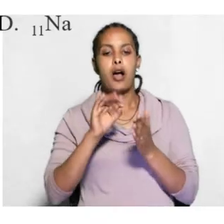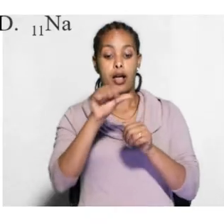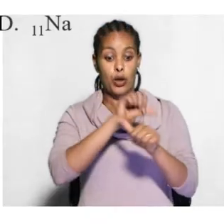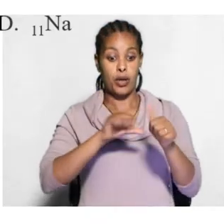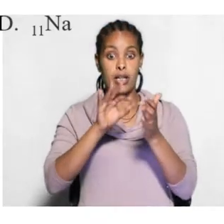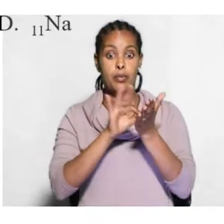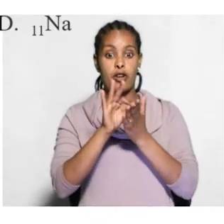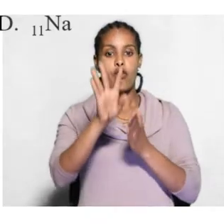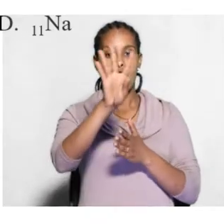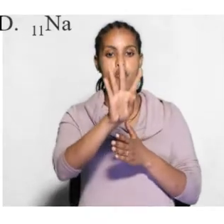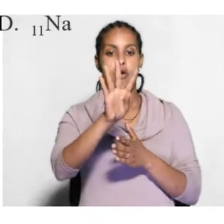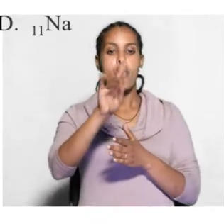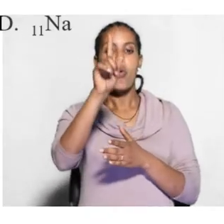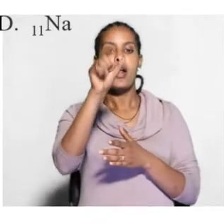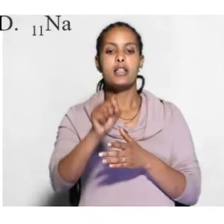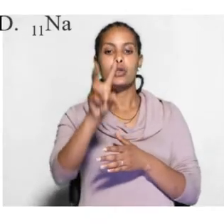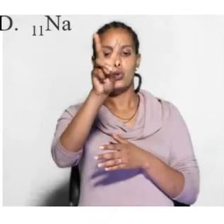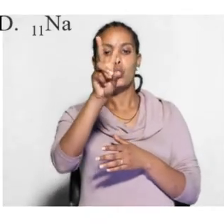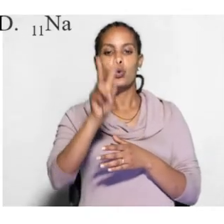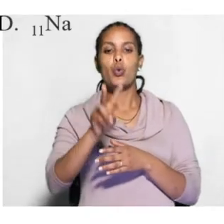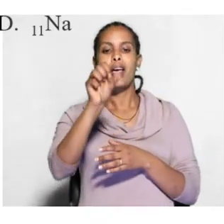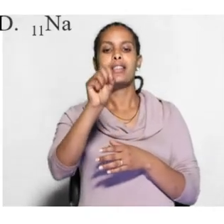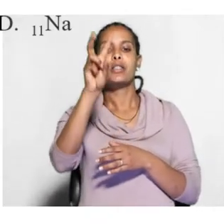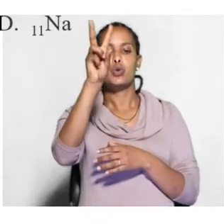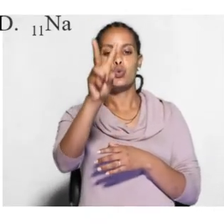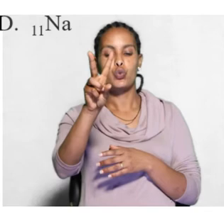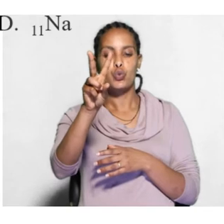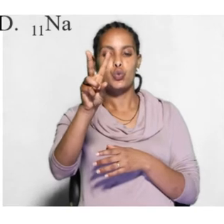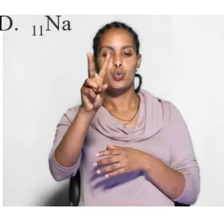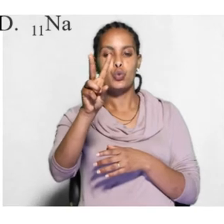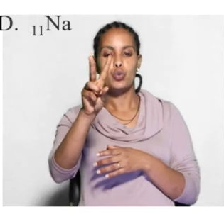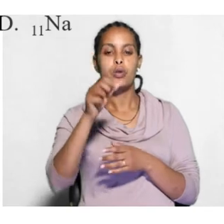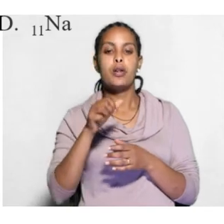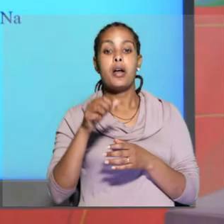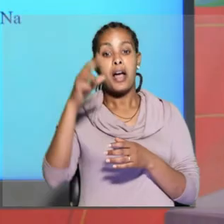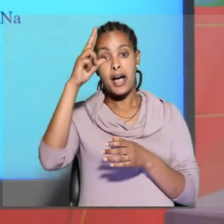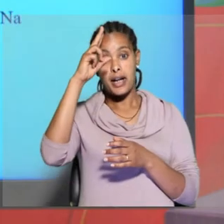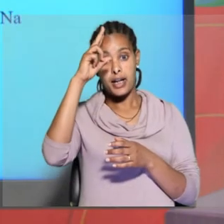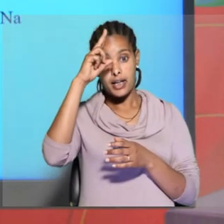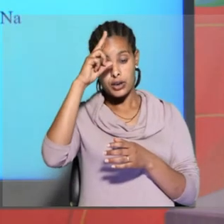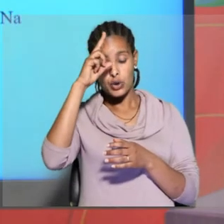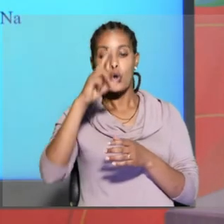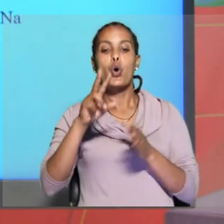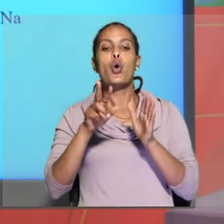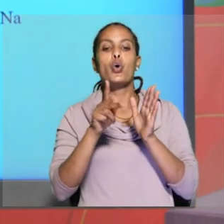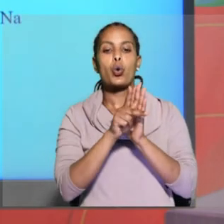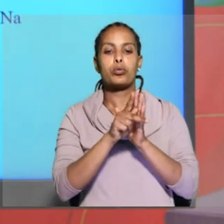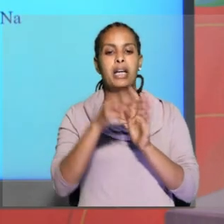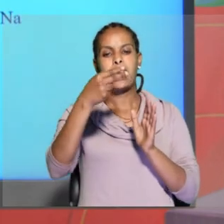electronic configuration 1s2, 2s2. Hund's rule is not used